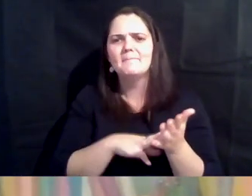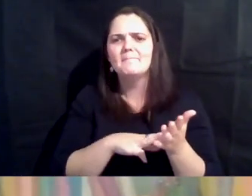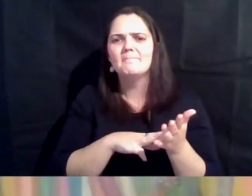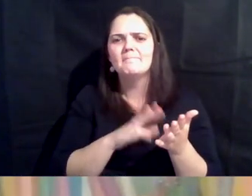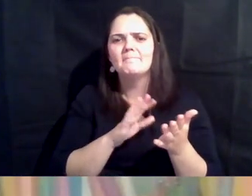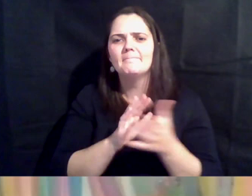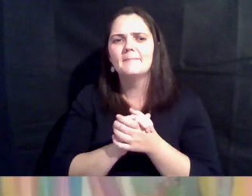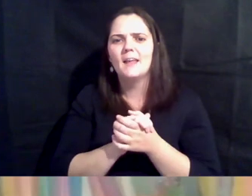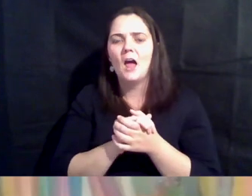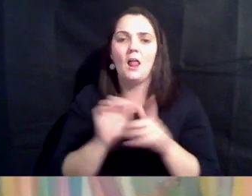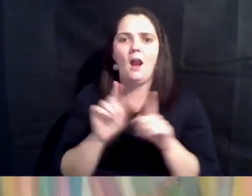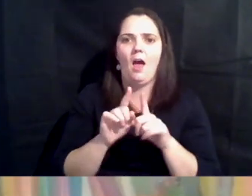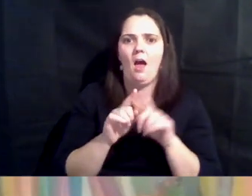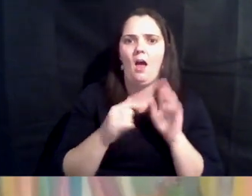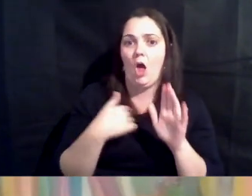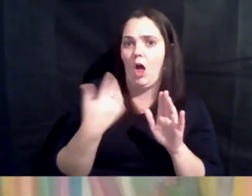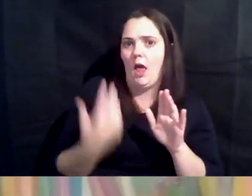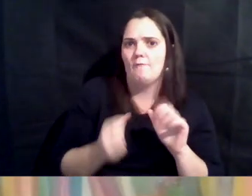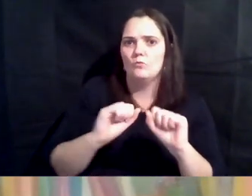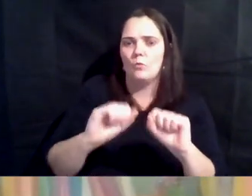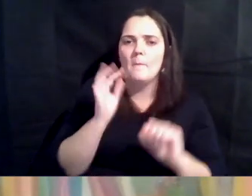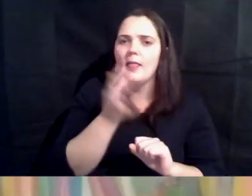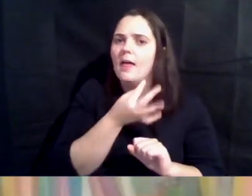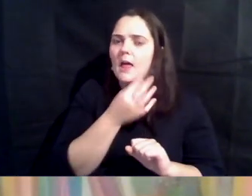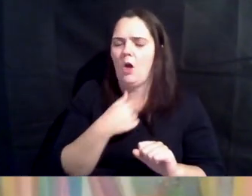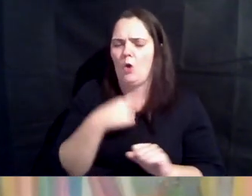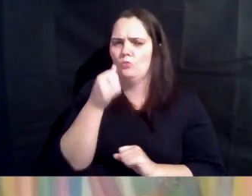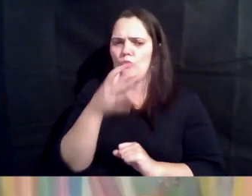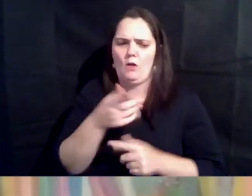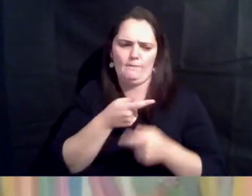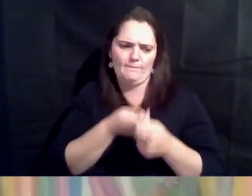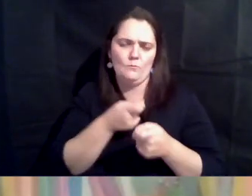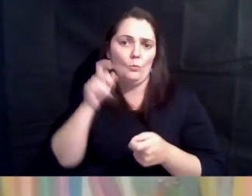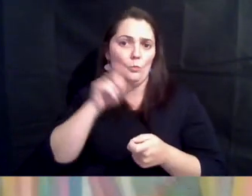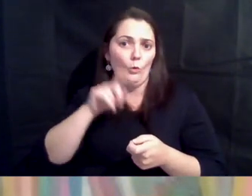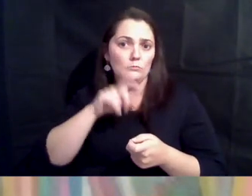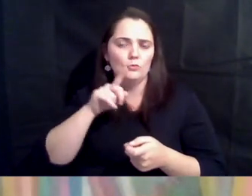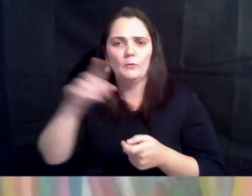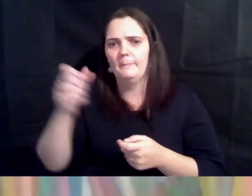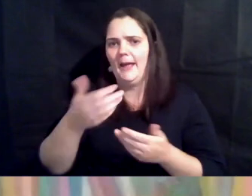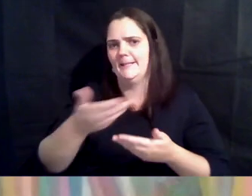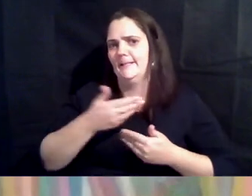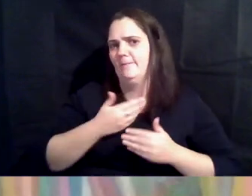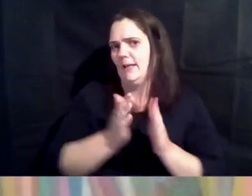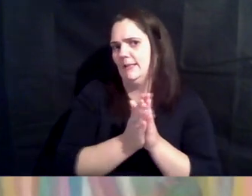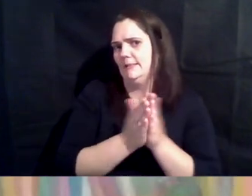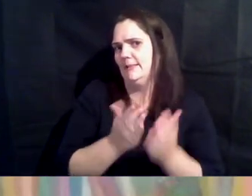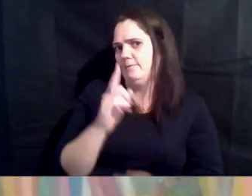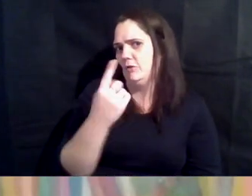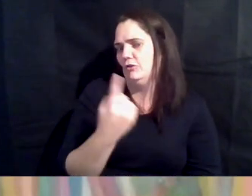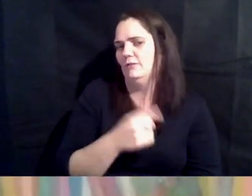more like I have your house plant and I will not water it unless you give me one cute zine